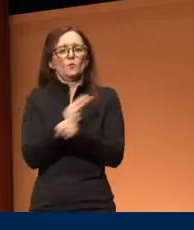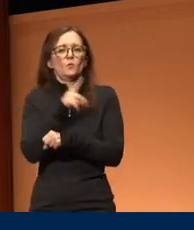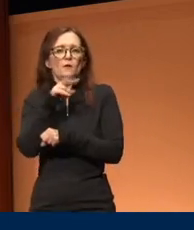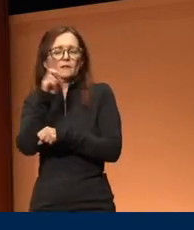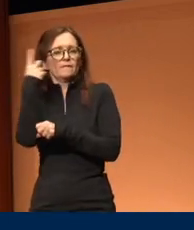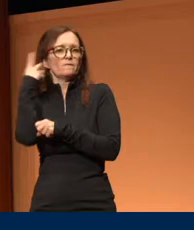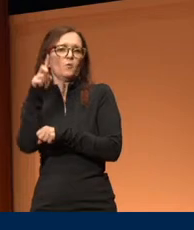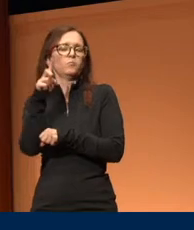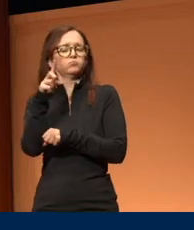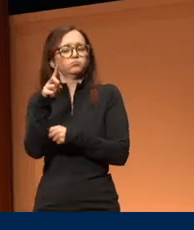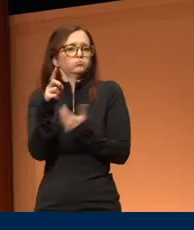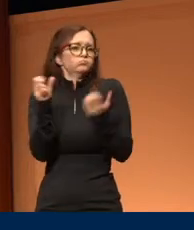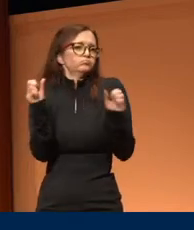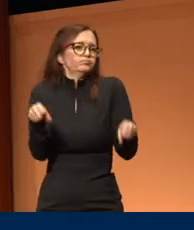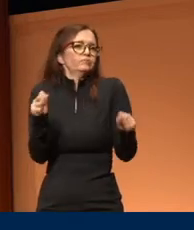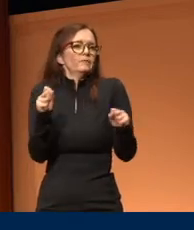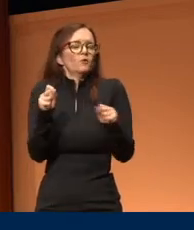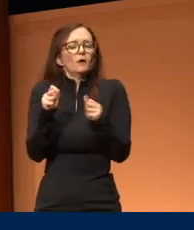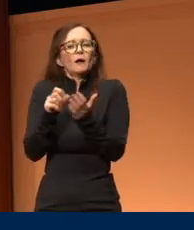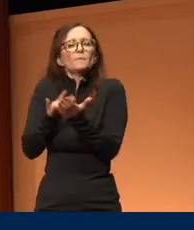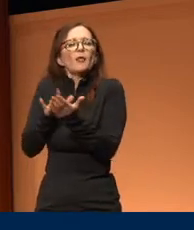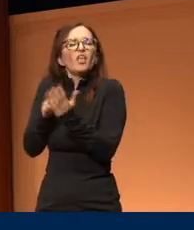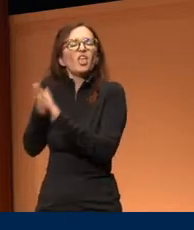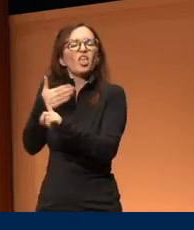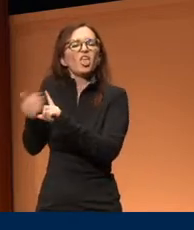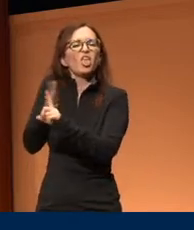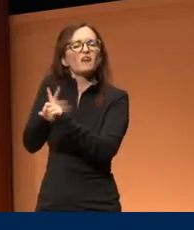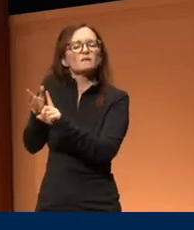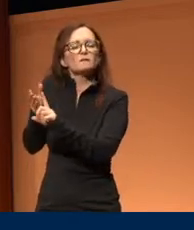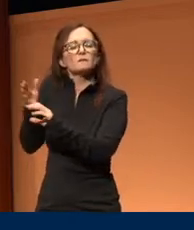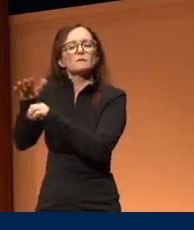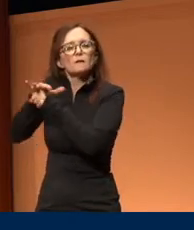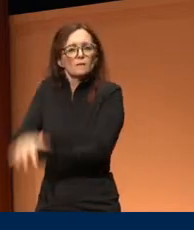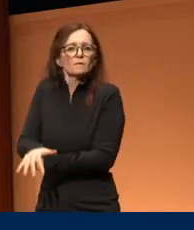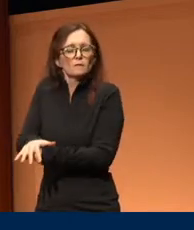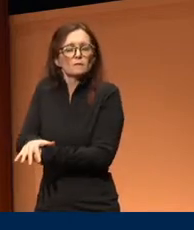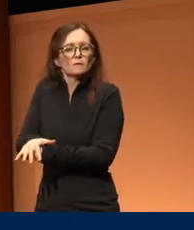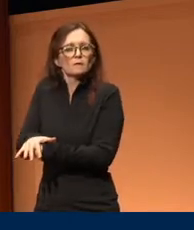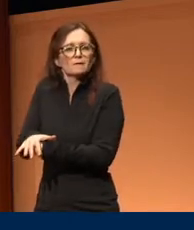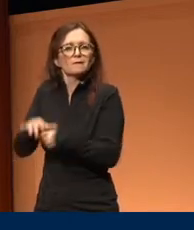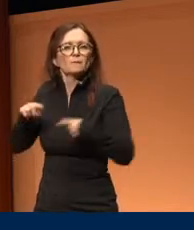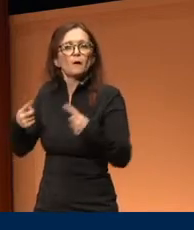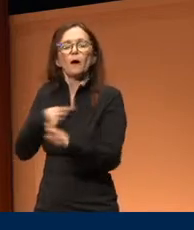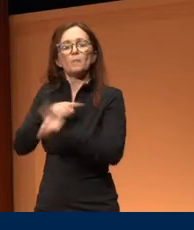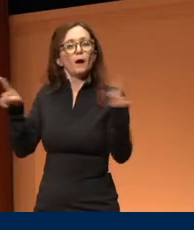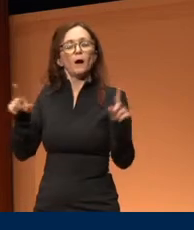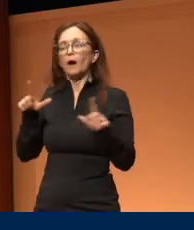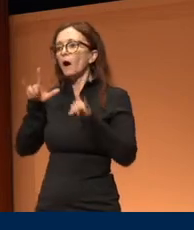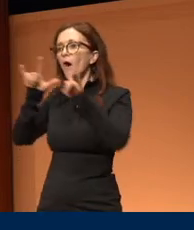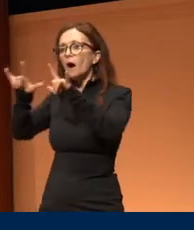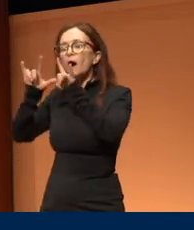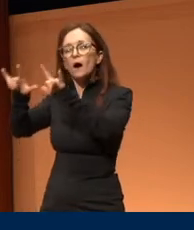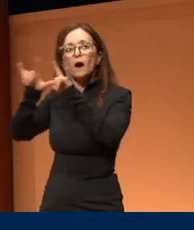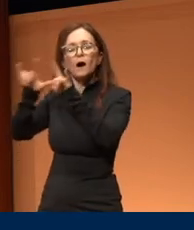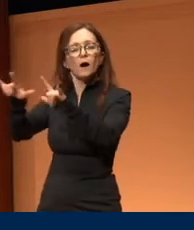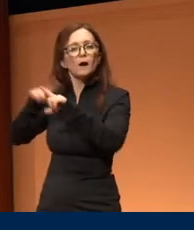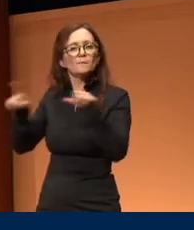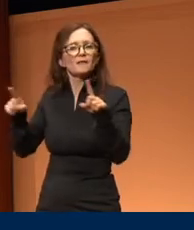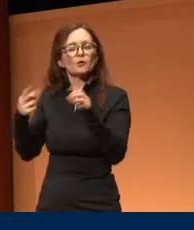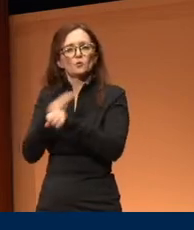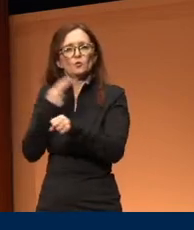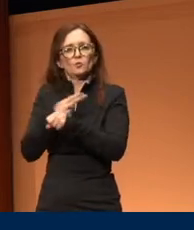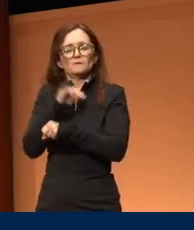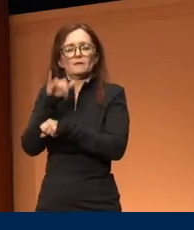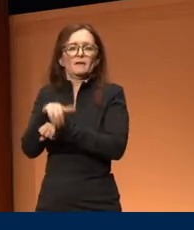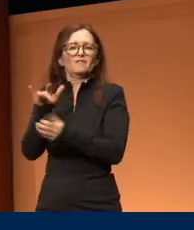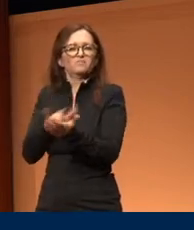their manipulation or subjugation or just plain hurt those that they love. They might not even do that